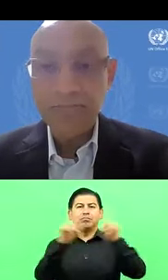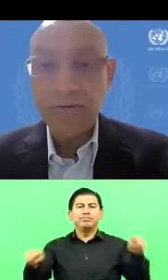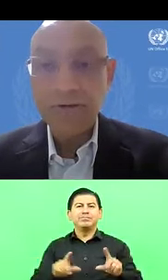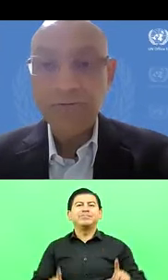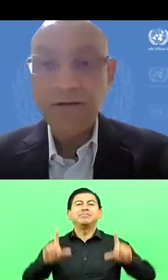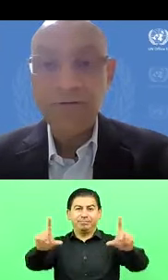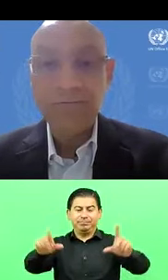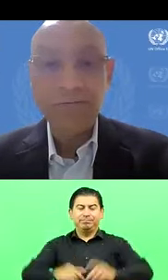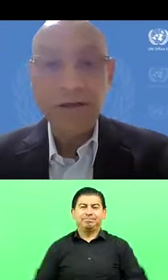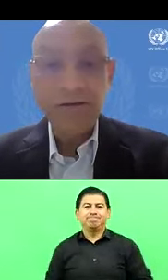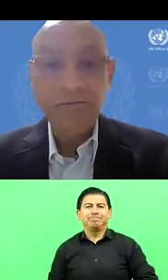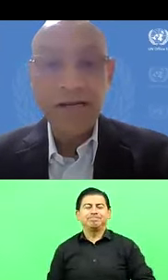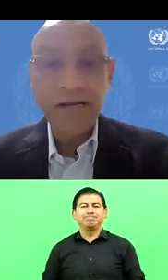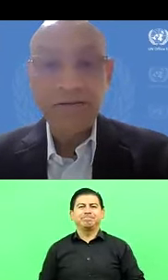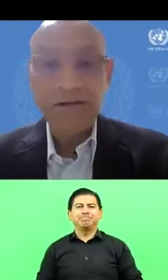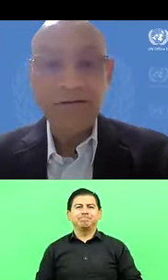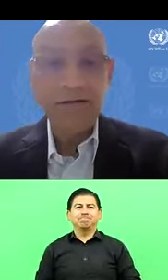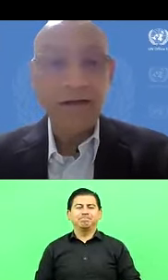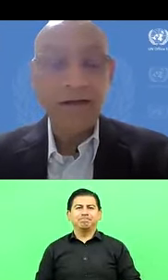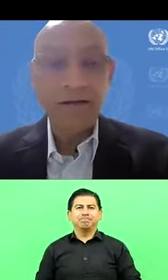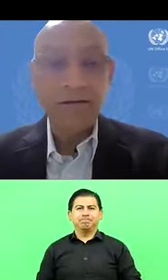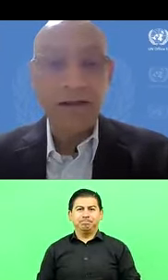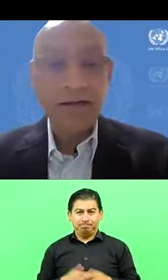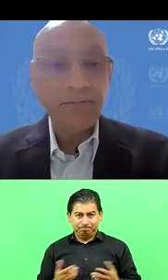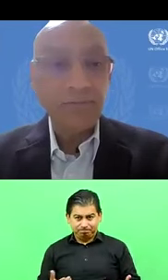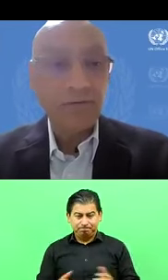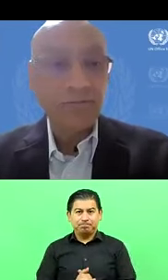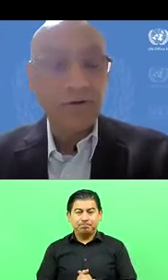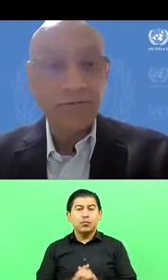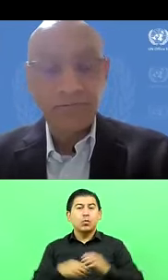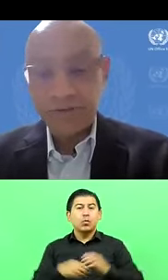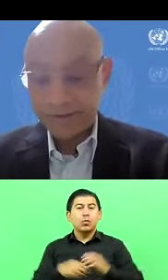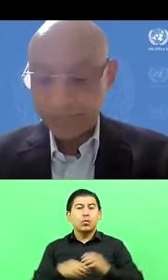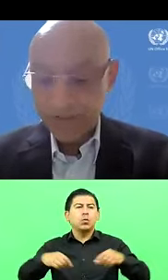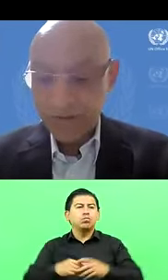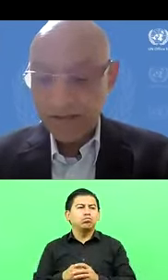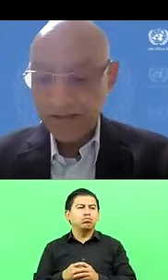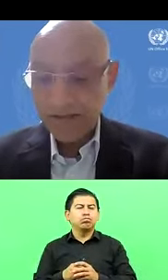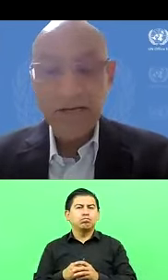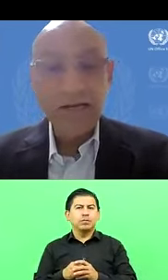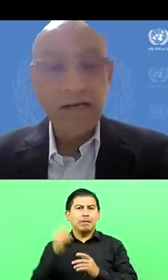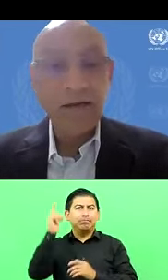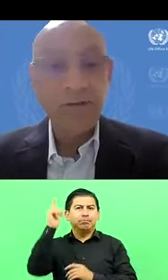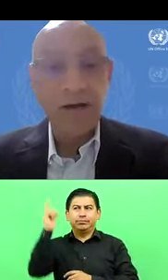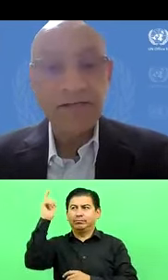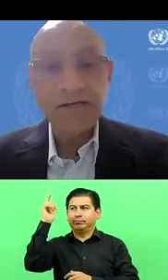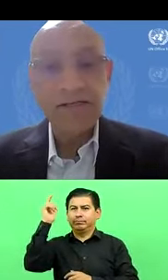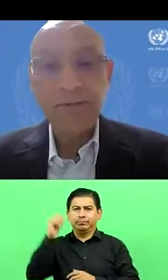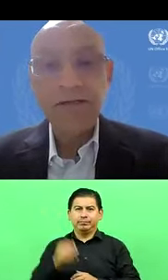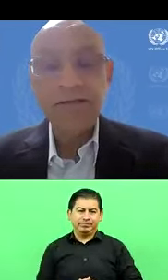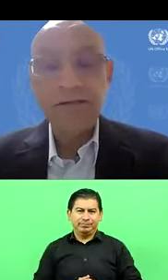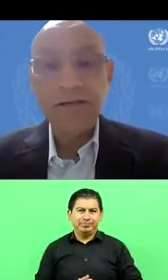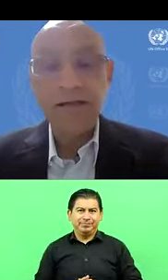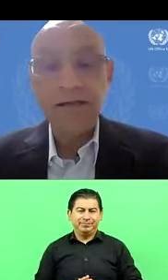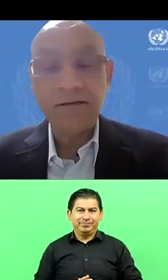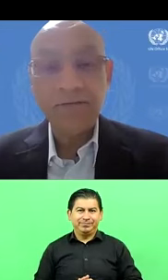session proper. Today we have a very interesting lineup of speakers with vast